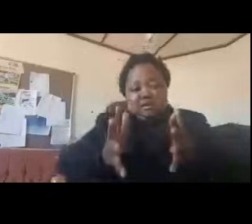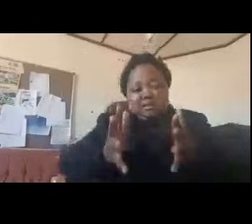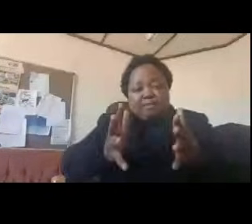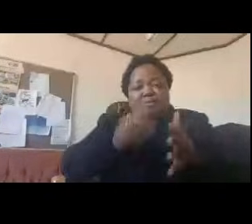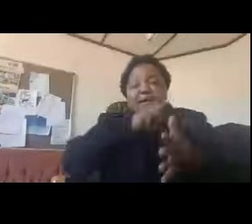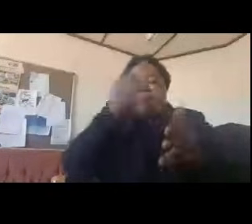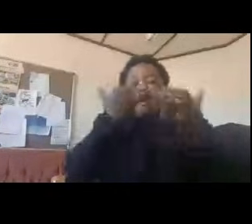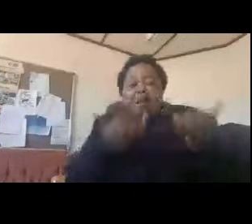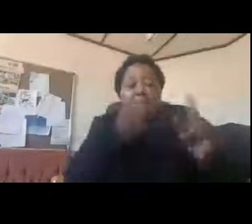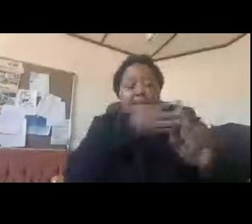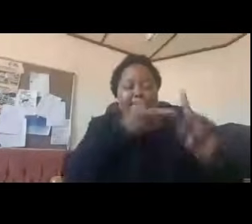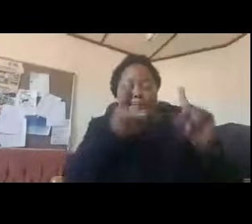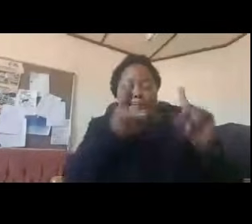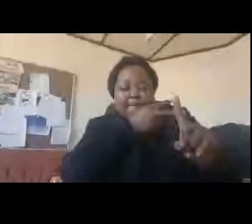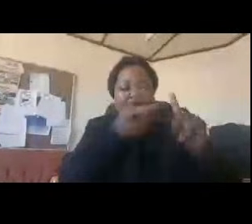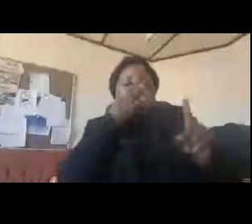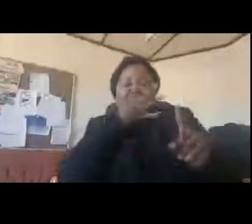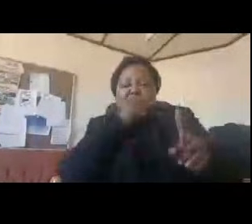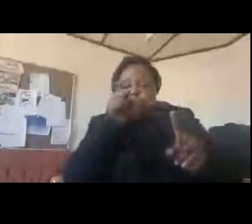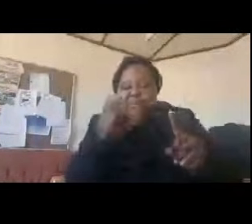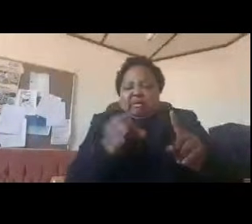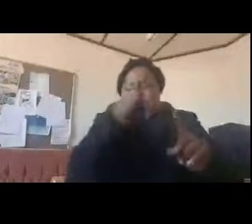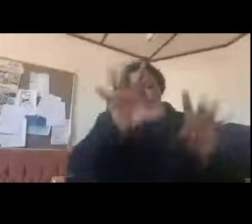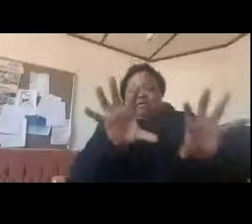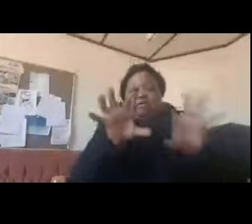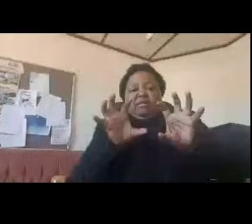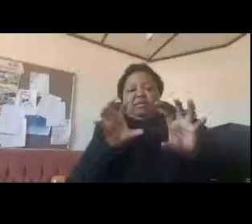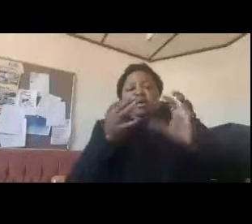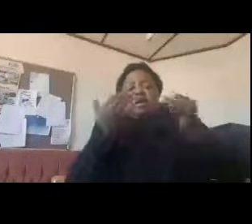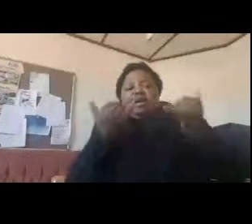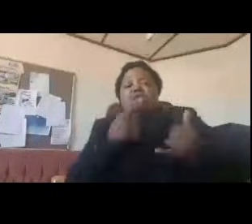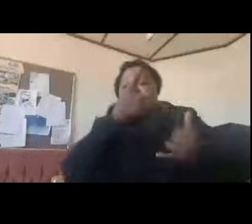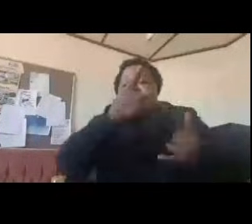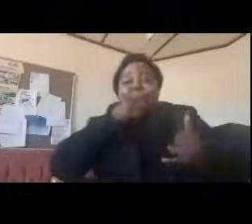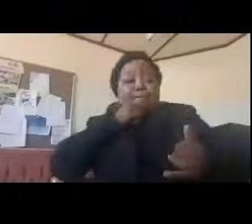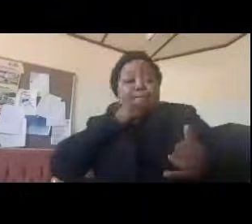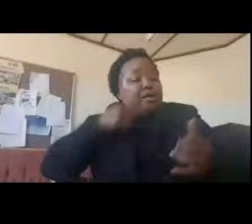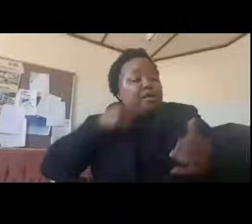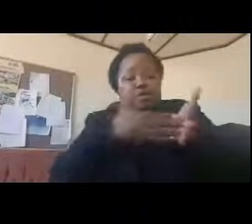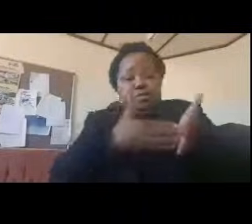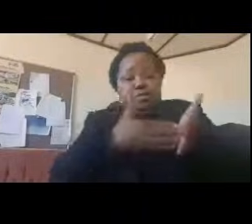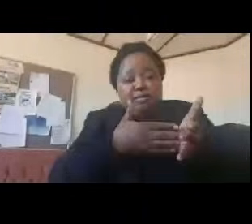threat, and then he stops.